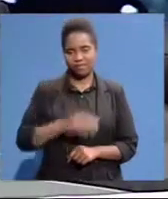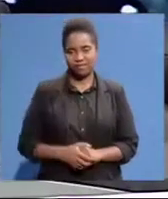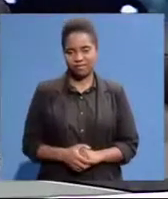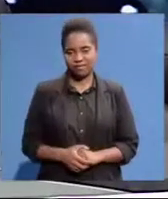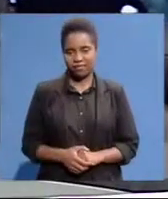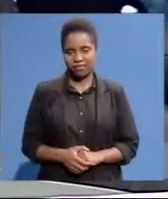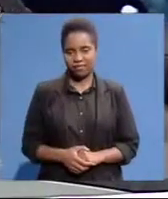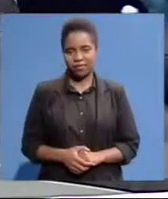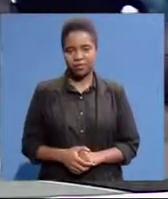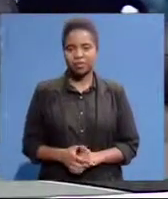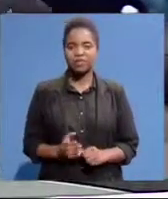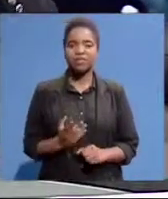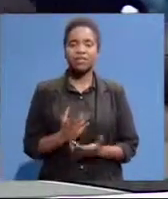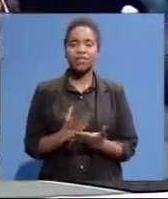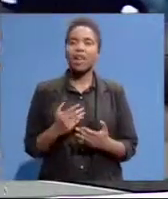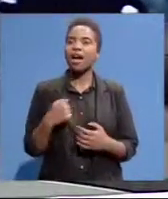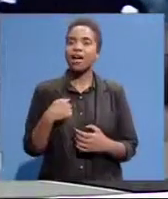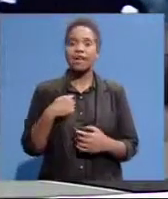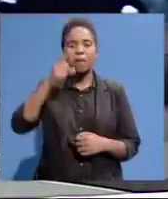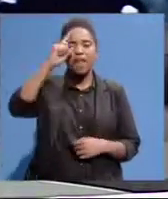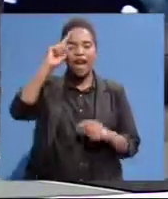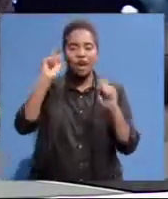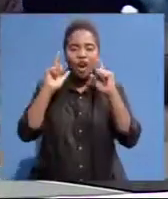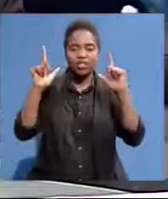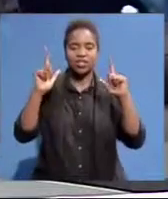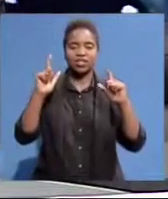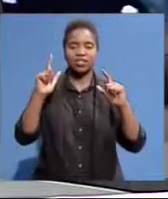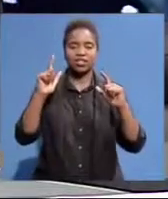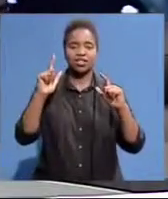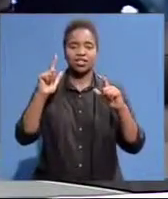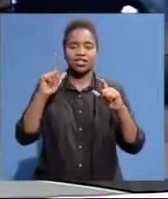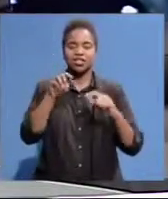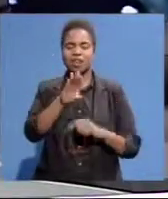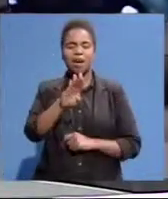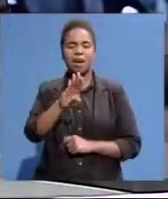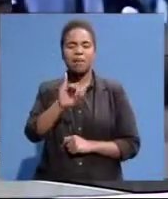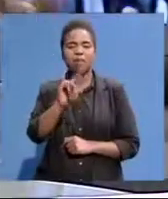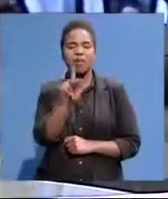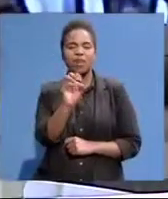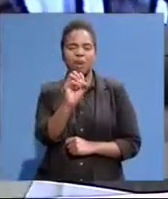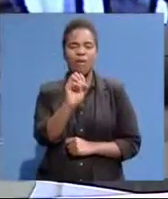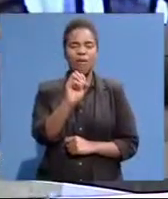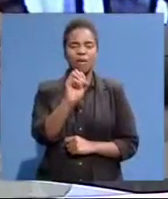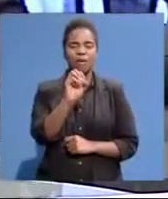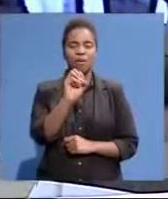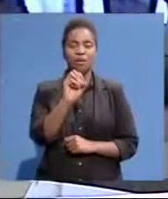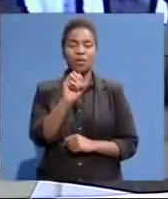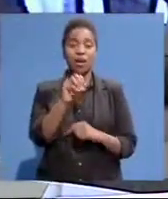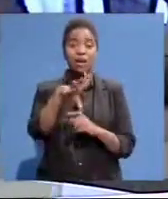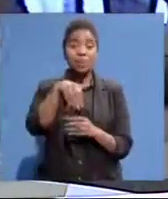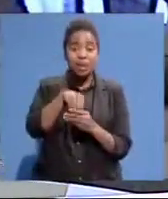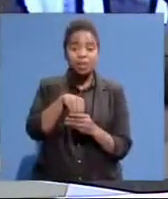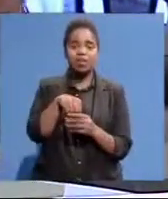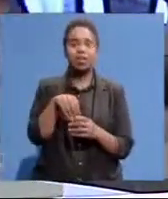the Africanness, the consciousness in us, the D-Rose and so on. And those people were part of